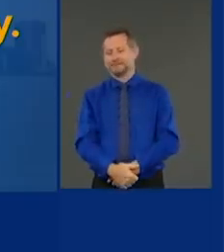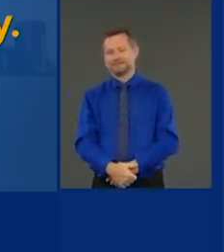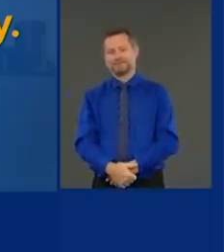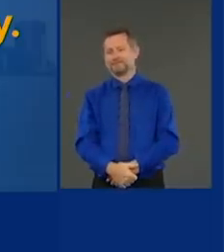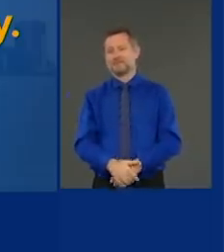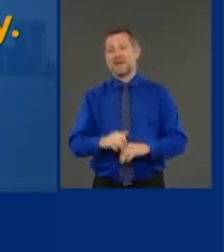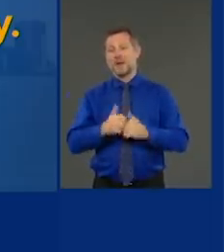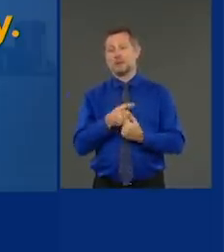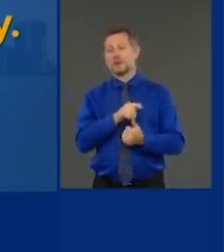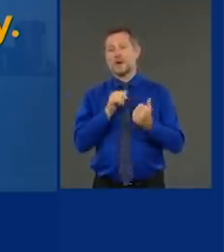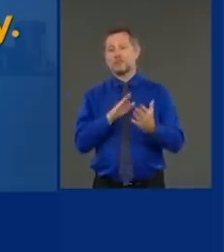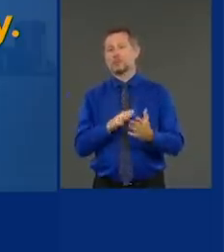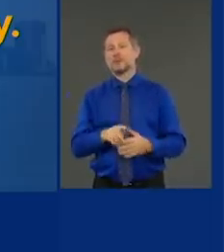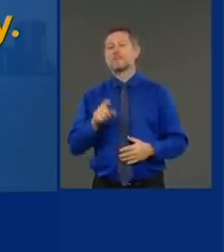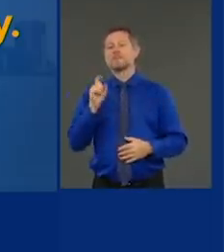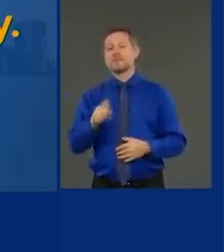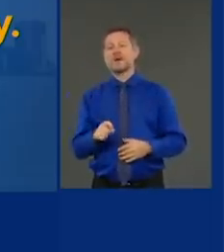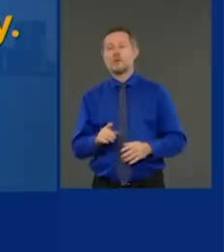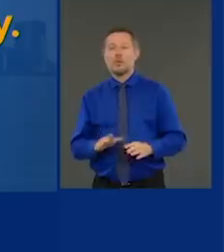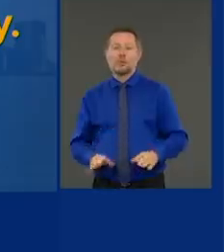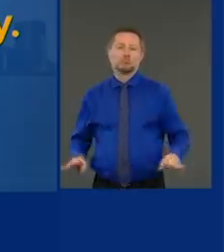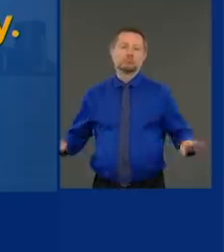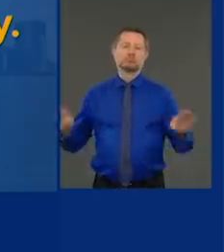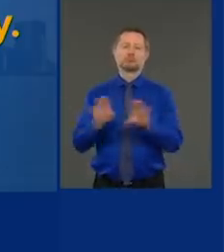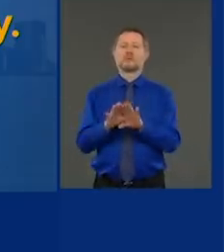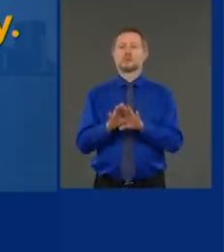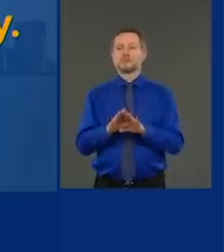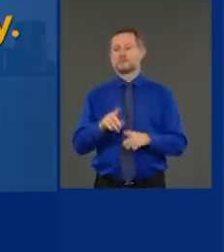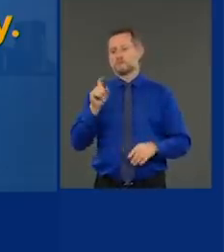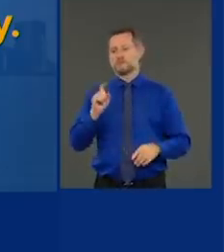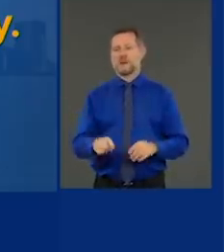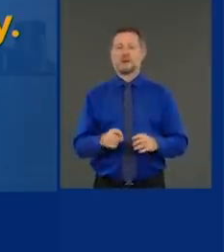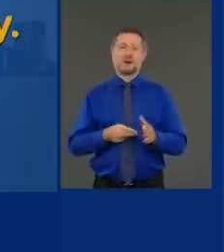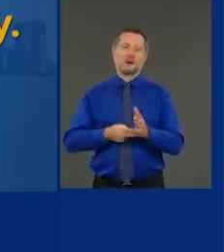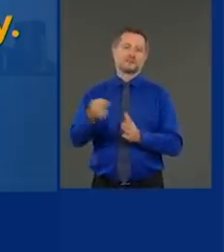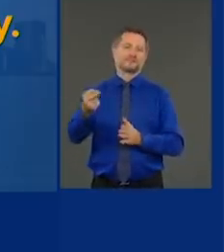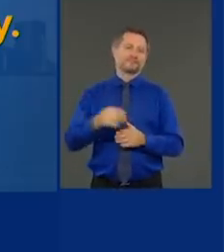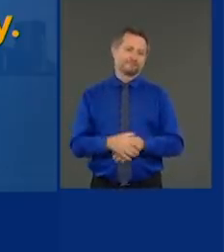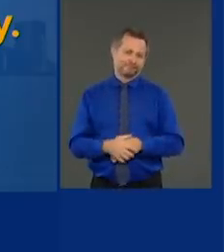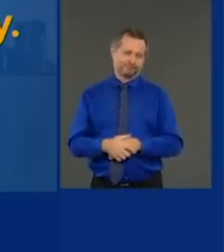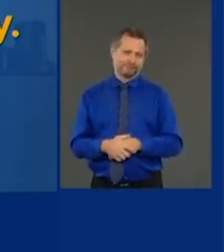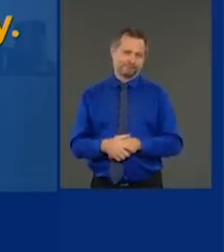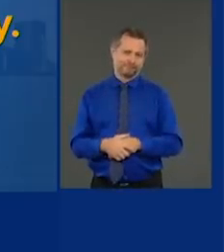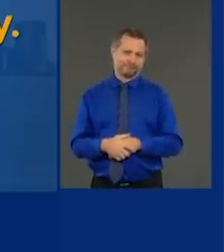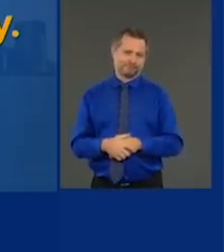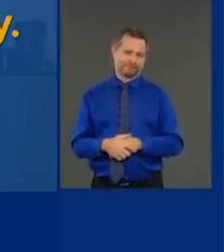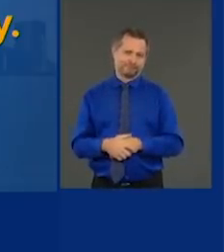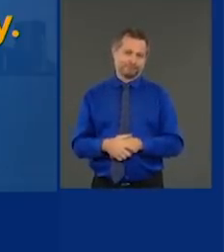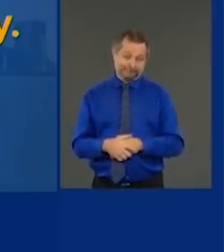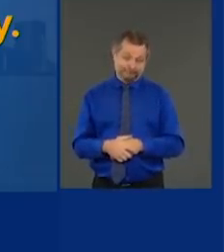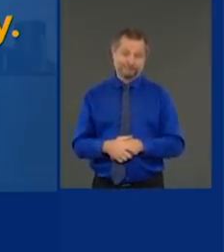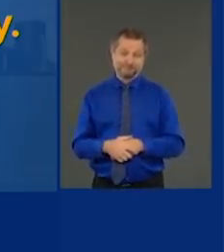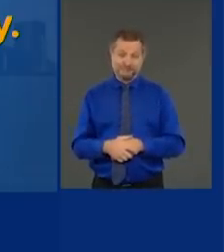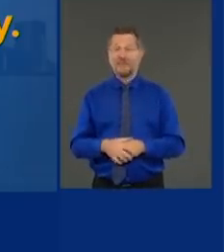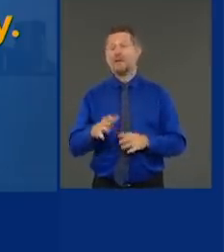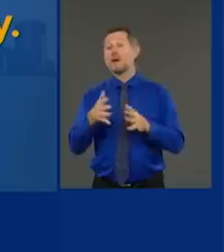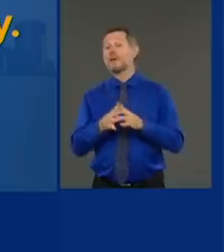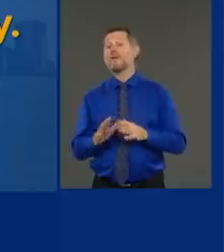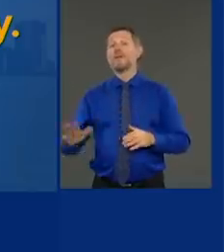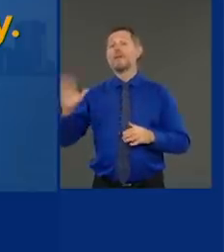work unless you hit the reset button and you start with the truth. Because if the American people are